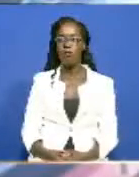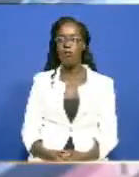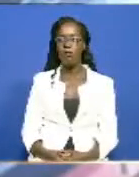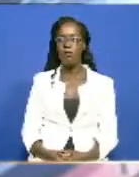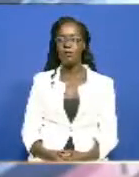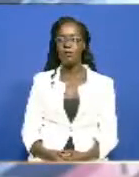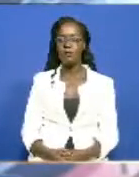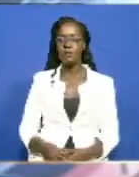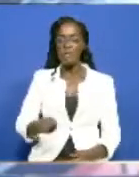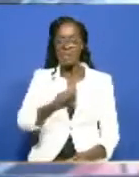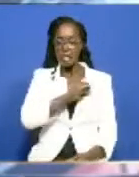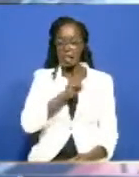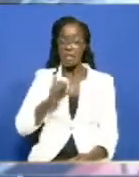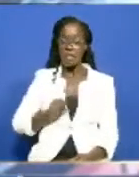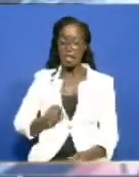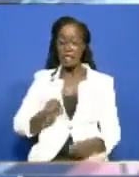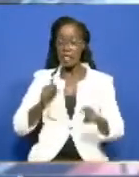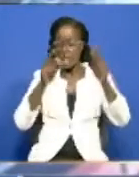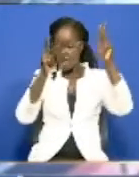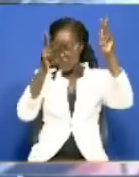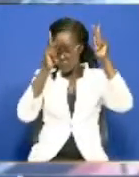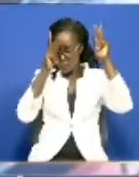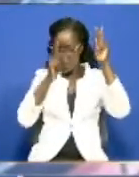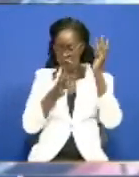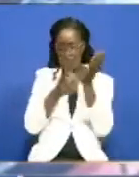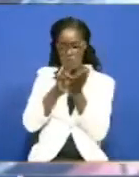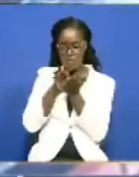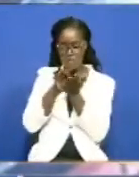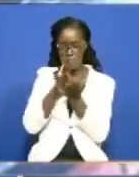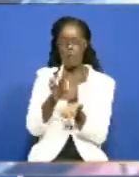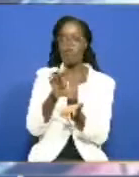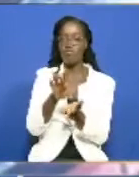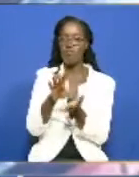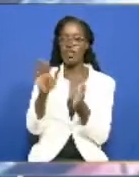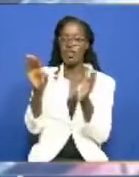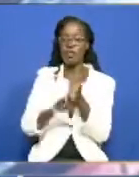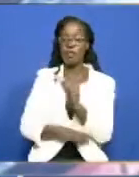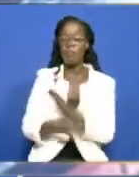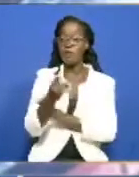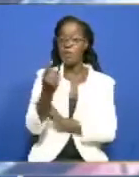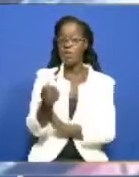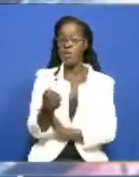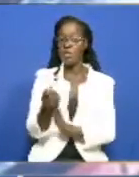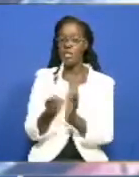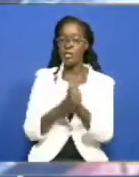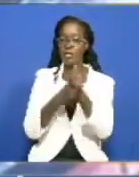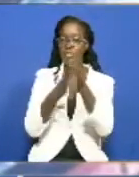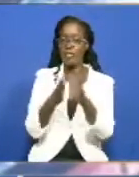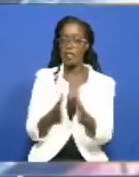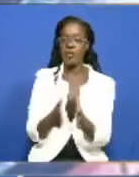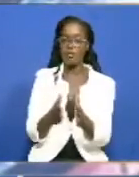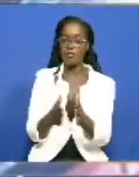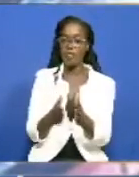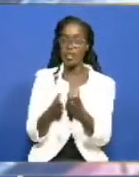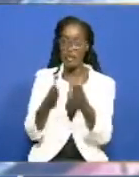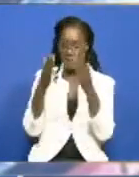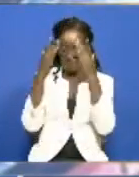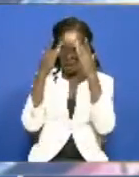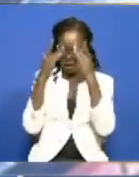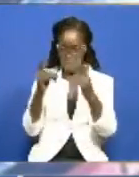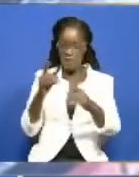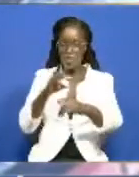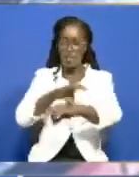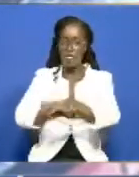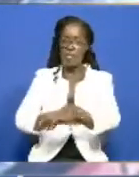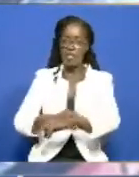Kakamega Senator Cleophas Malala has been ejected as the deputy minority leader following resolutions by NASA